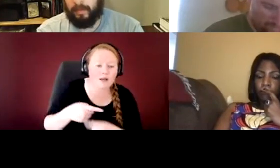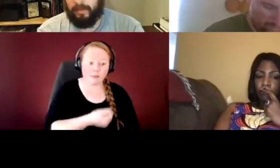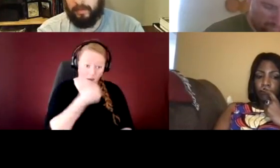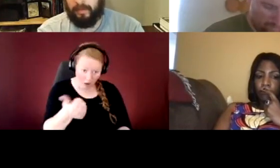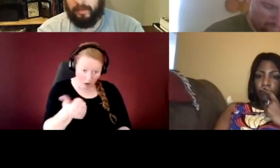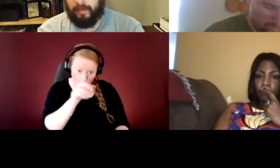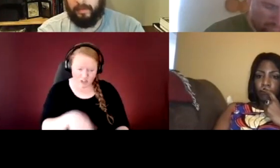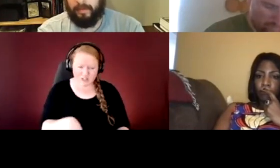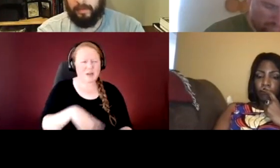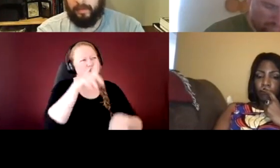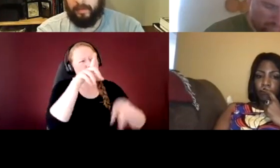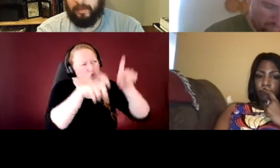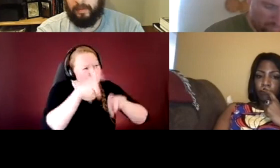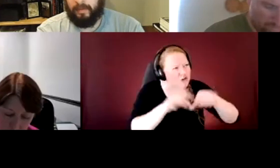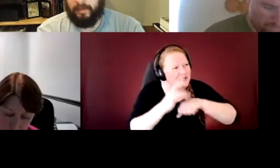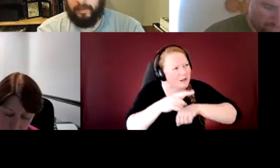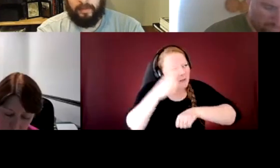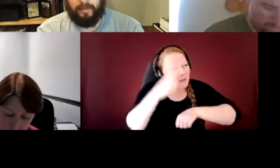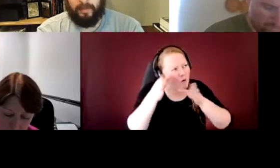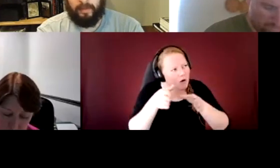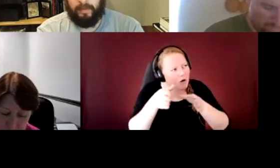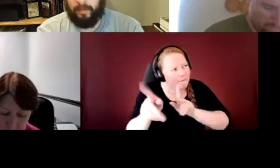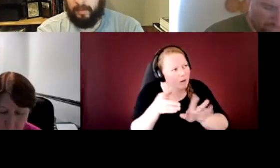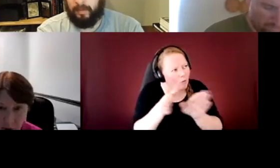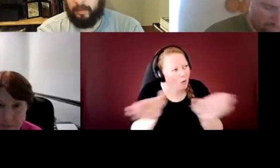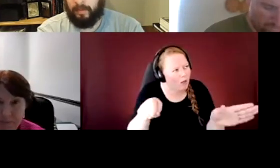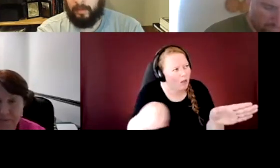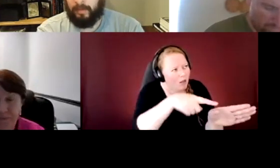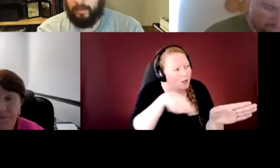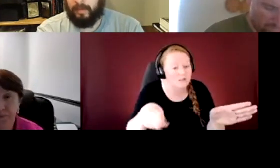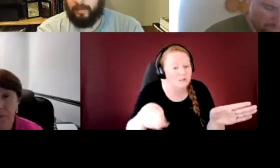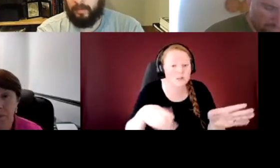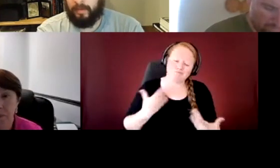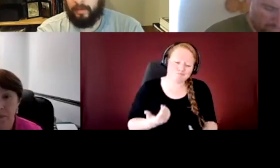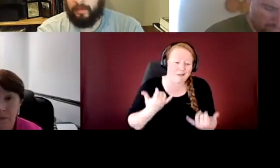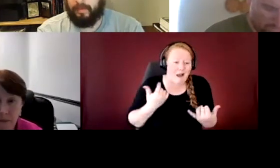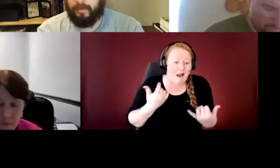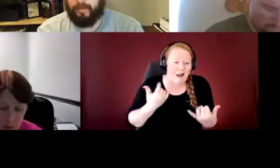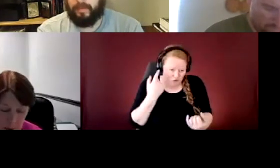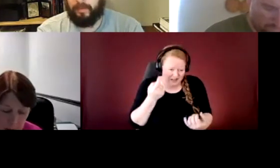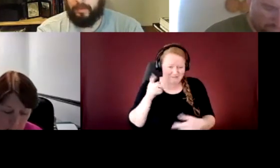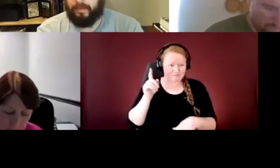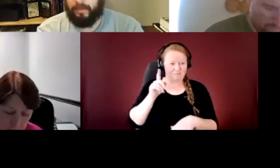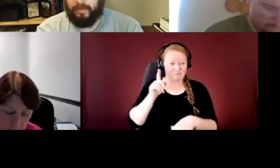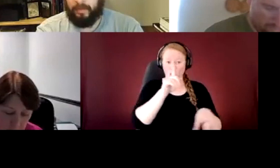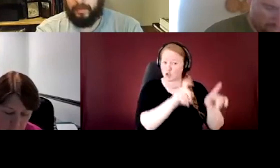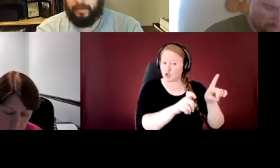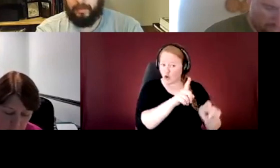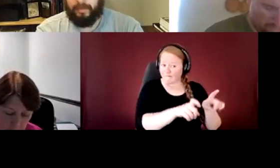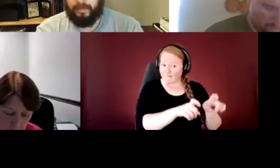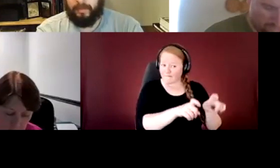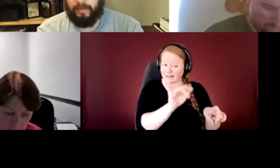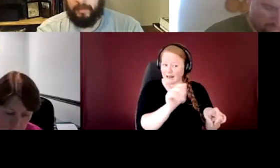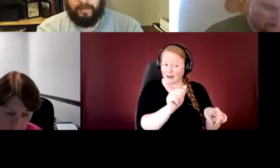surveys that are available for the public. So my understanding about this is that the survey that the Data and Evaluation